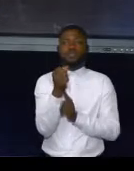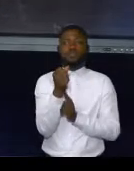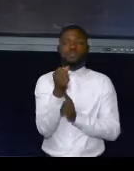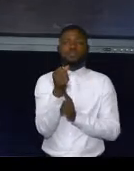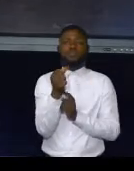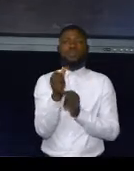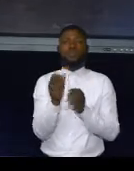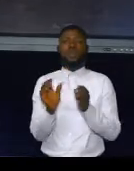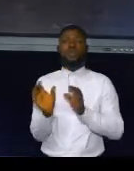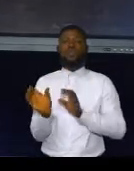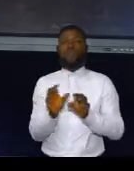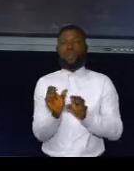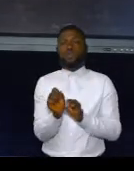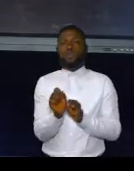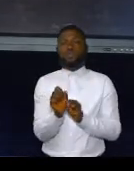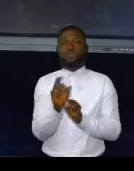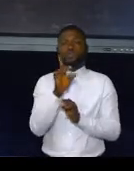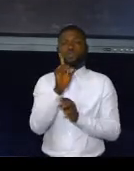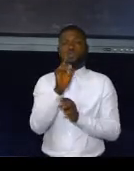words.